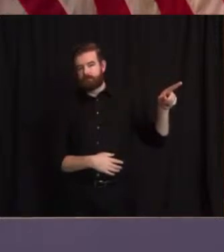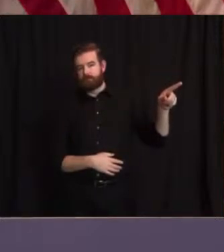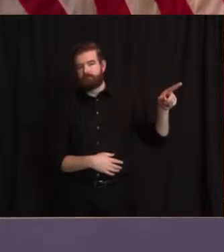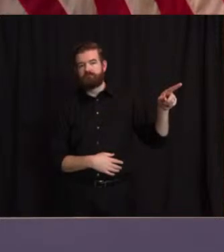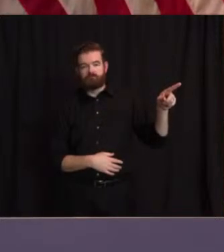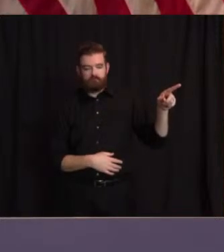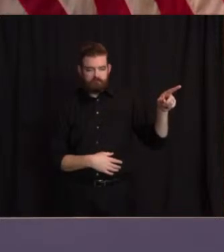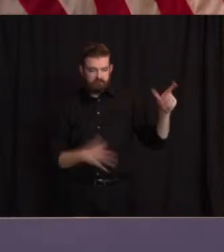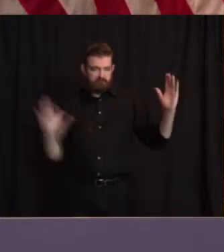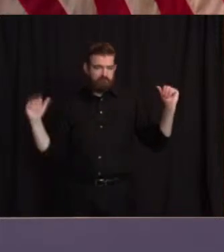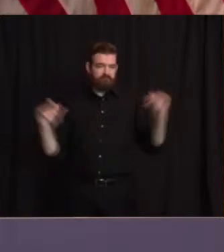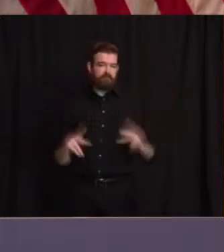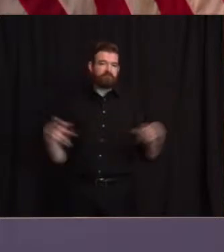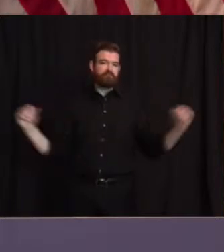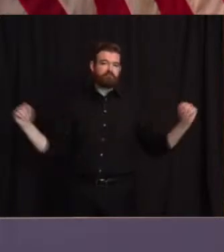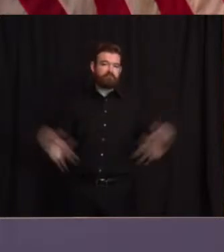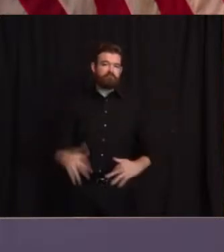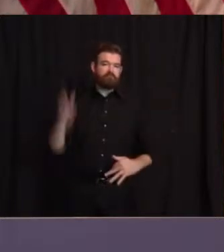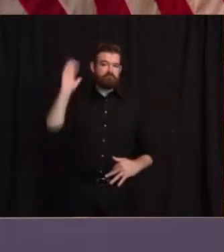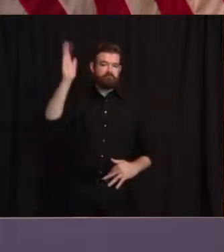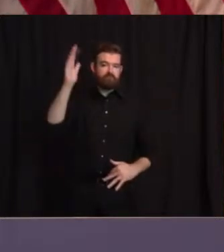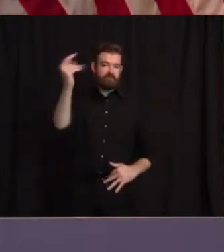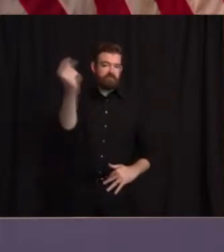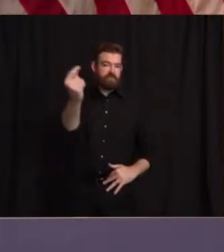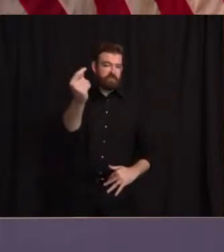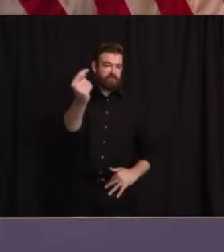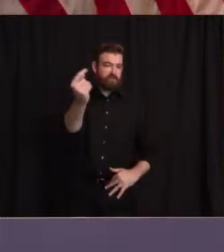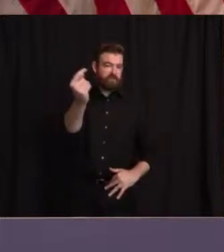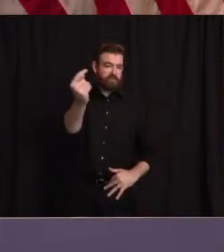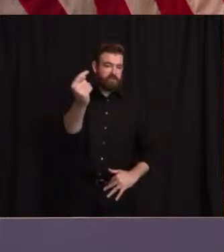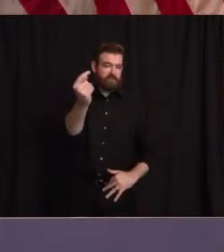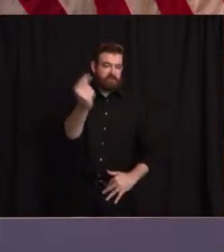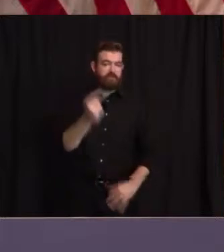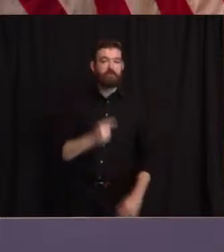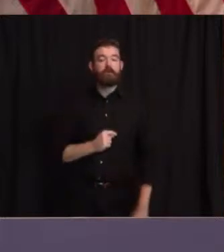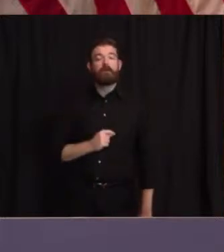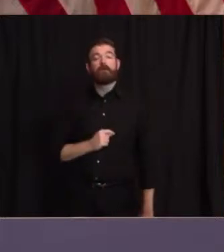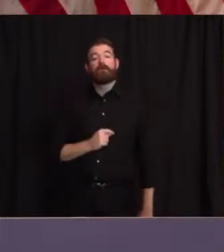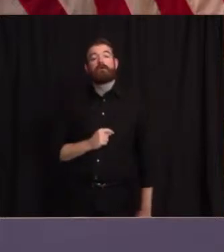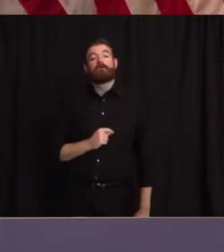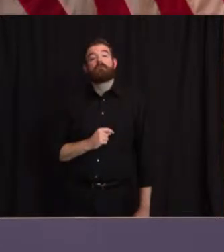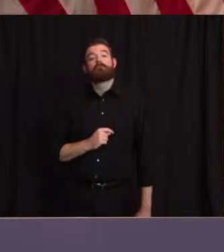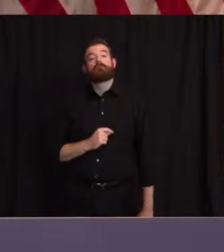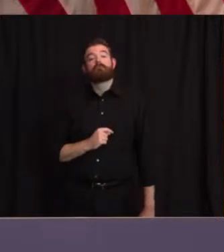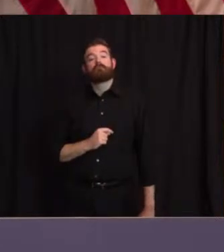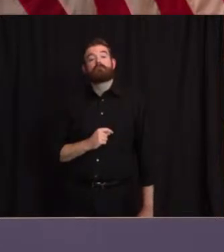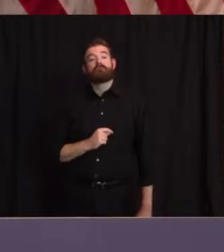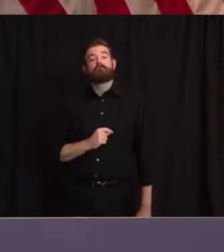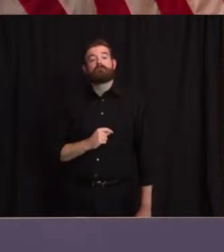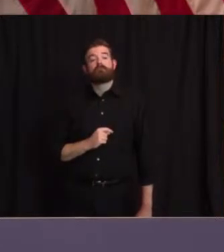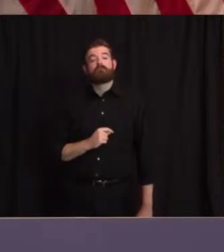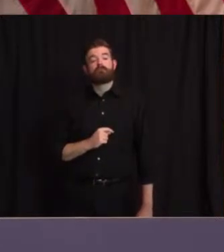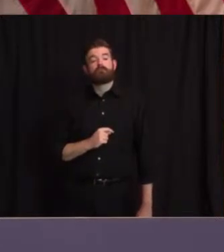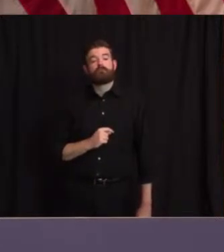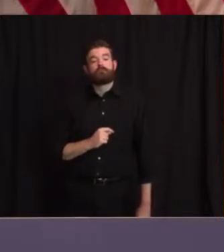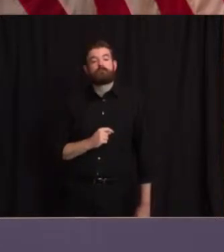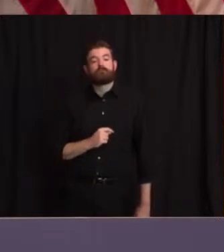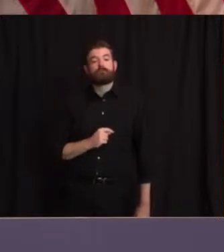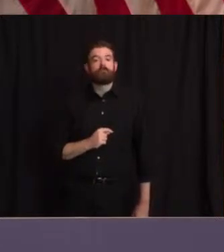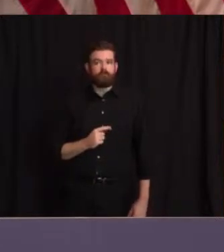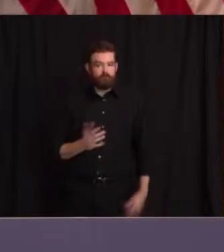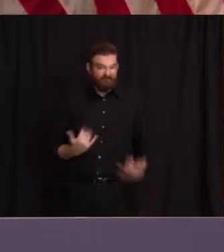to do so beforehand, we'll get a hold of you ASAP. And the exception to this, of course, is Liz's more detailed discussion of the